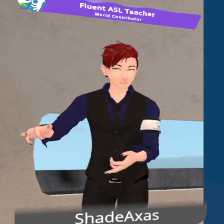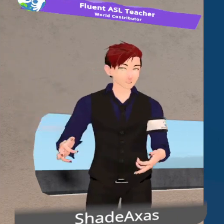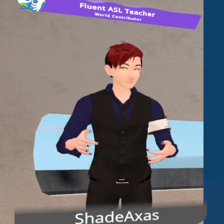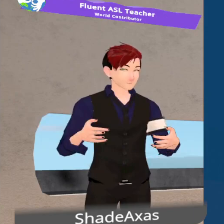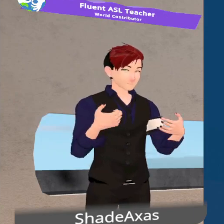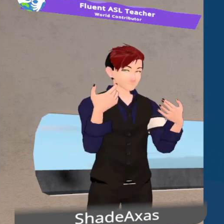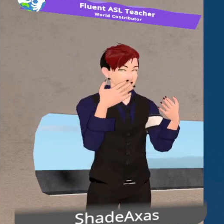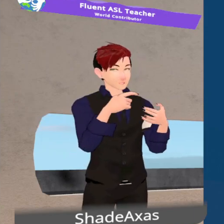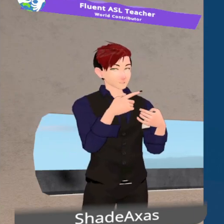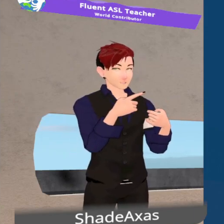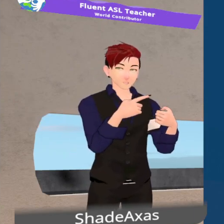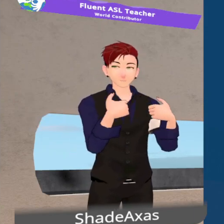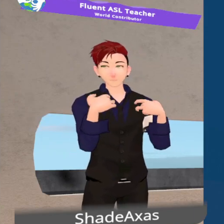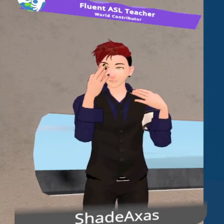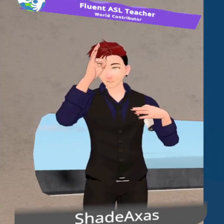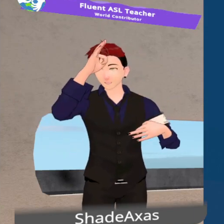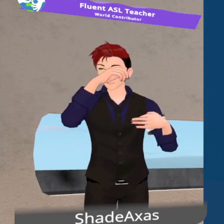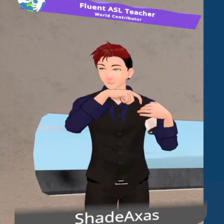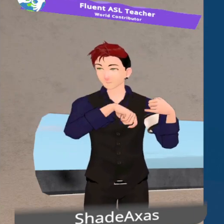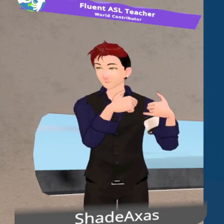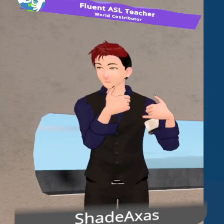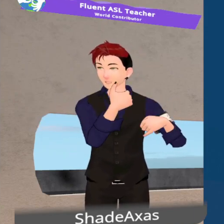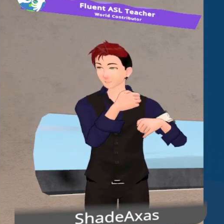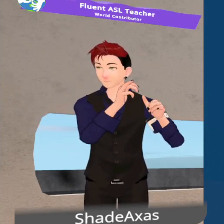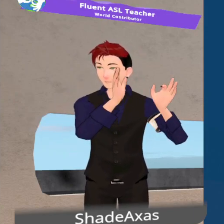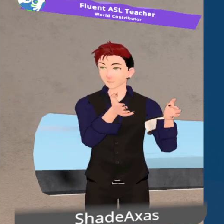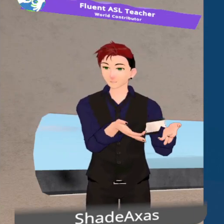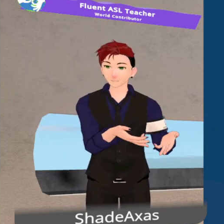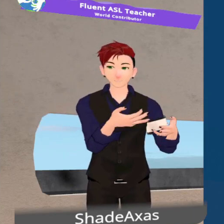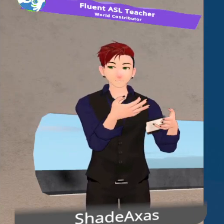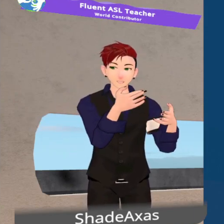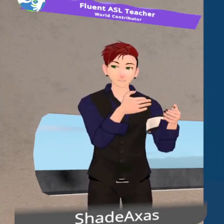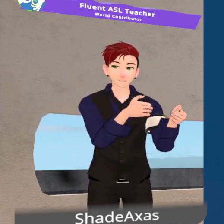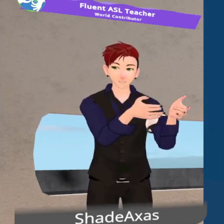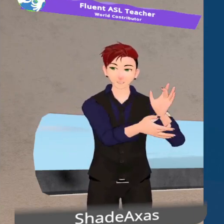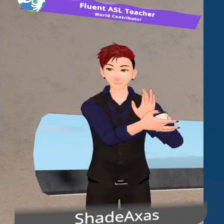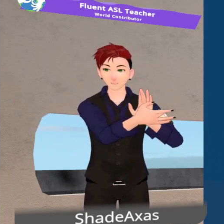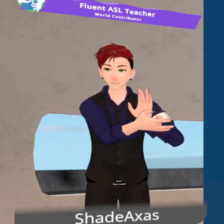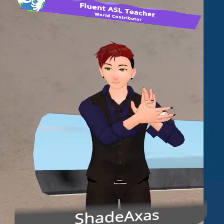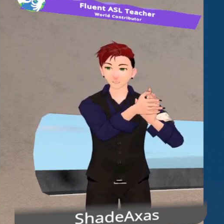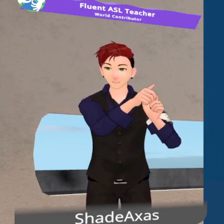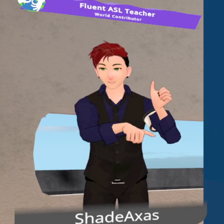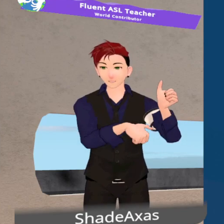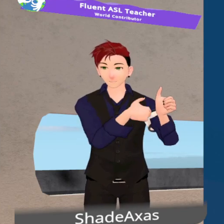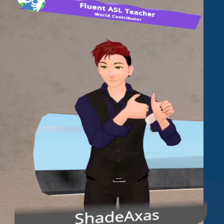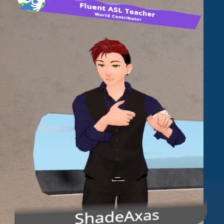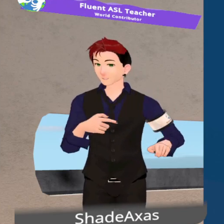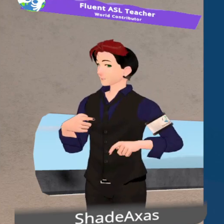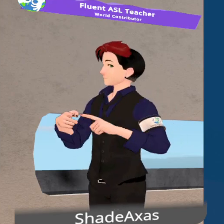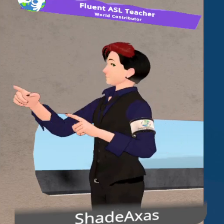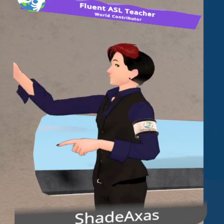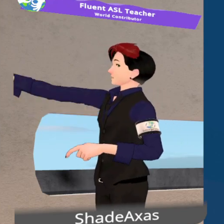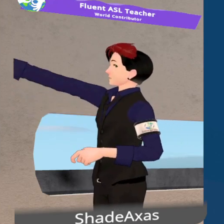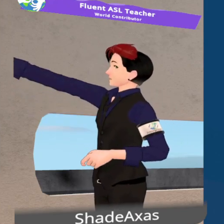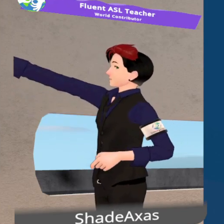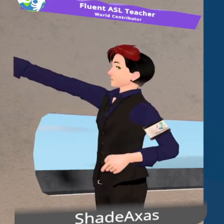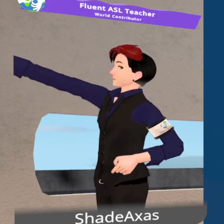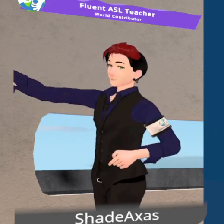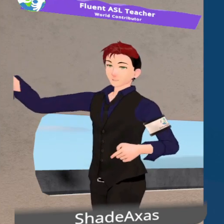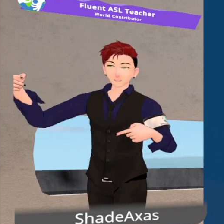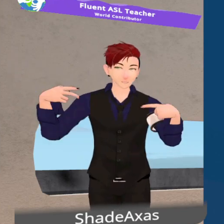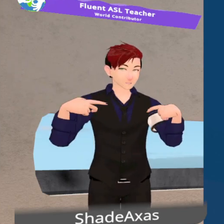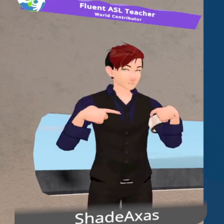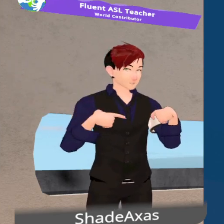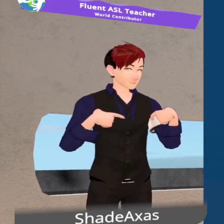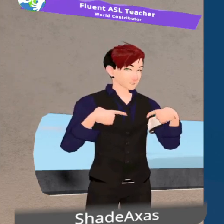camera thingy. I don't know. I know nothing about making worlds, so I don't know like the technical aspects of it, but it has a little